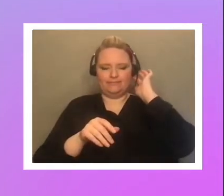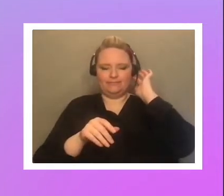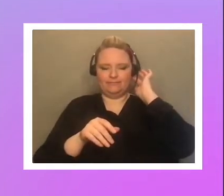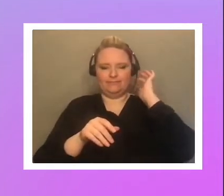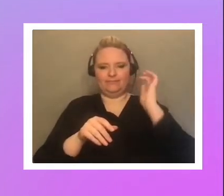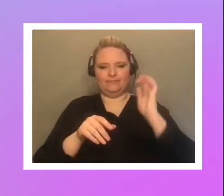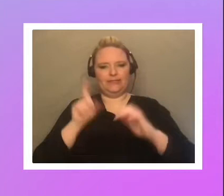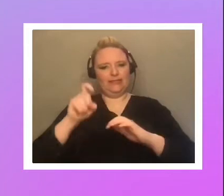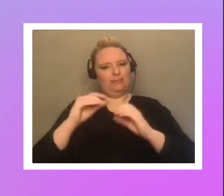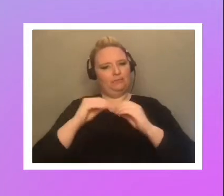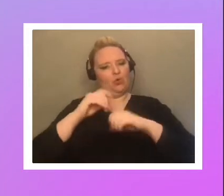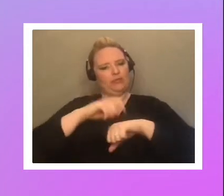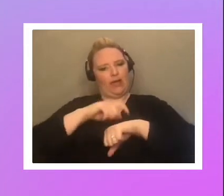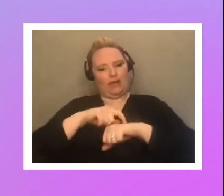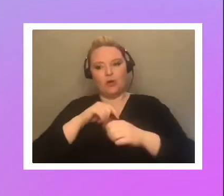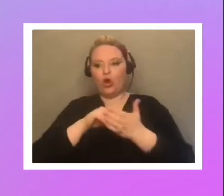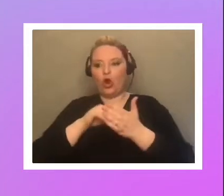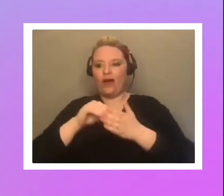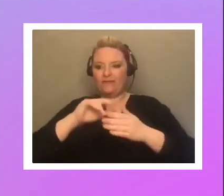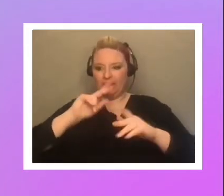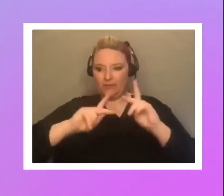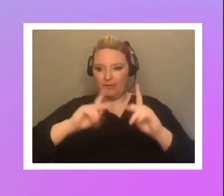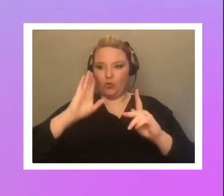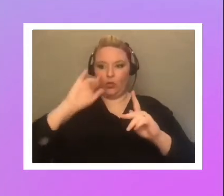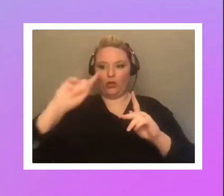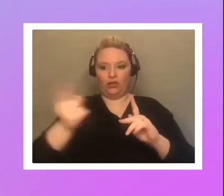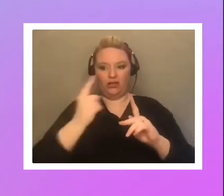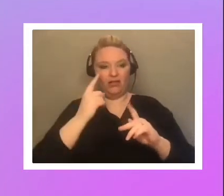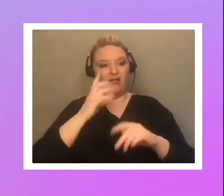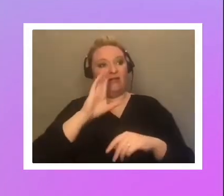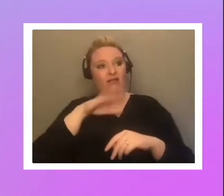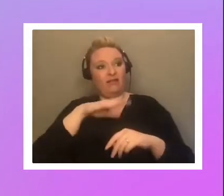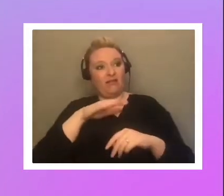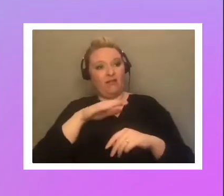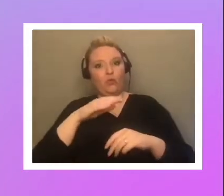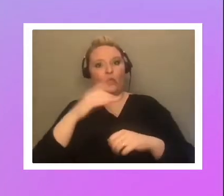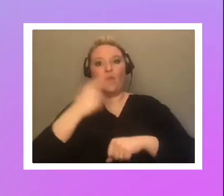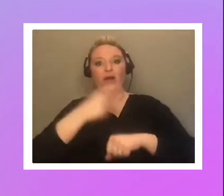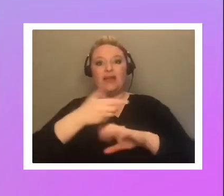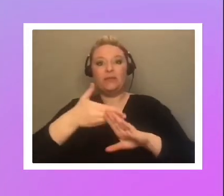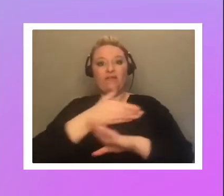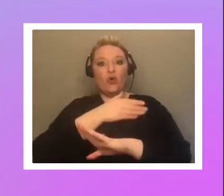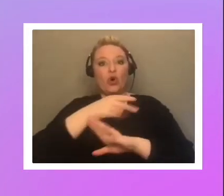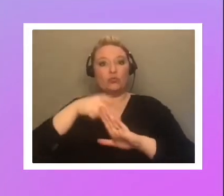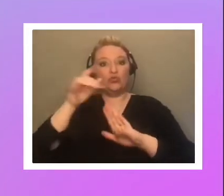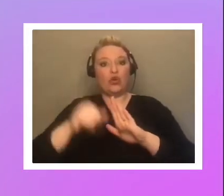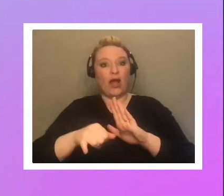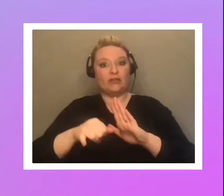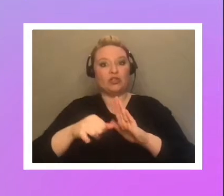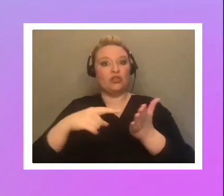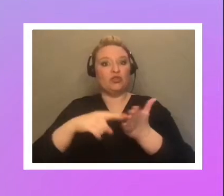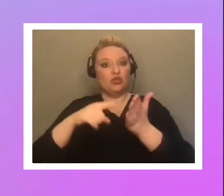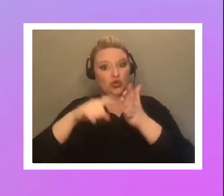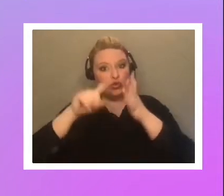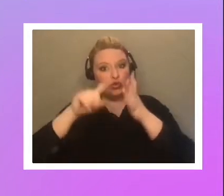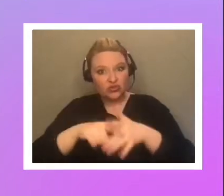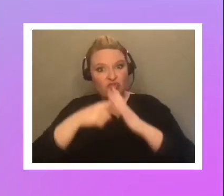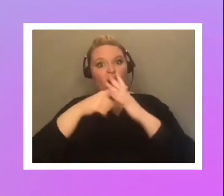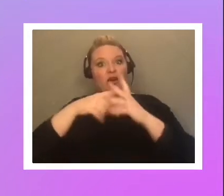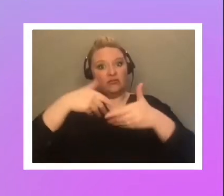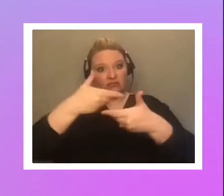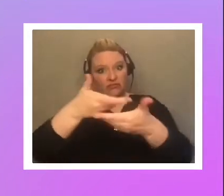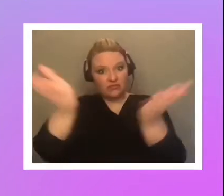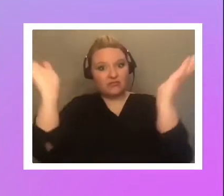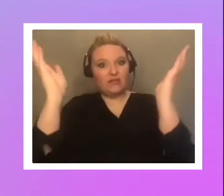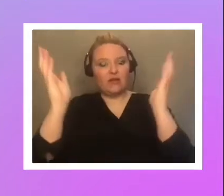times I've had people come to me the day before a project was due to launch and